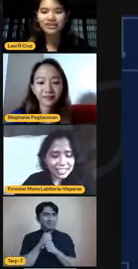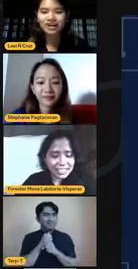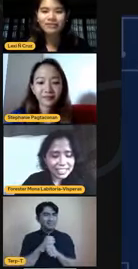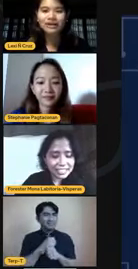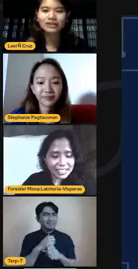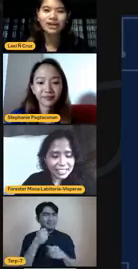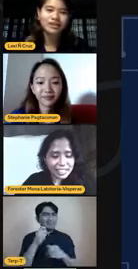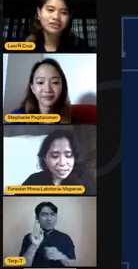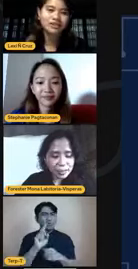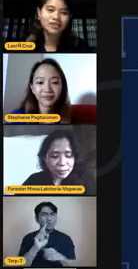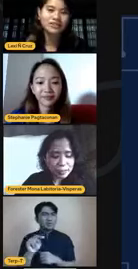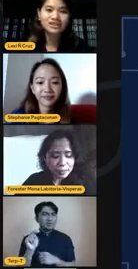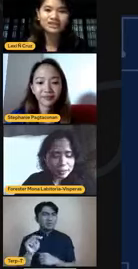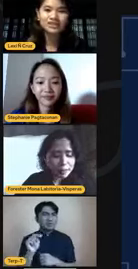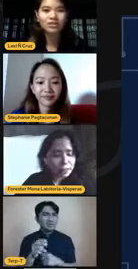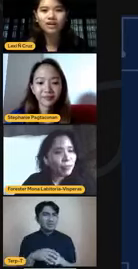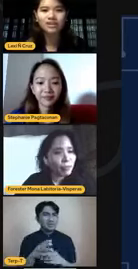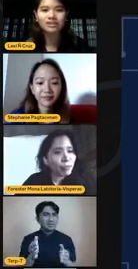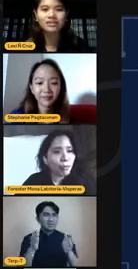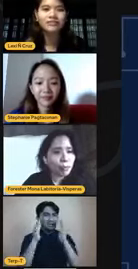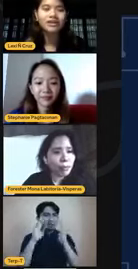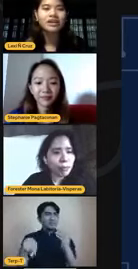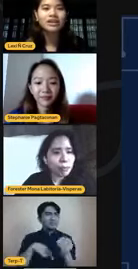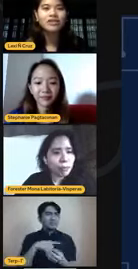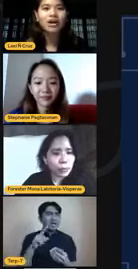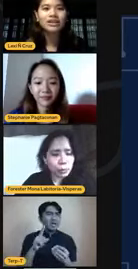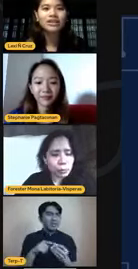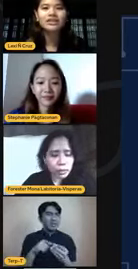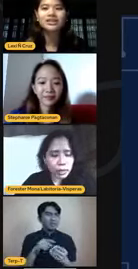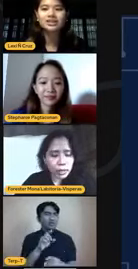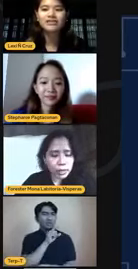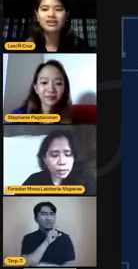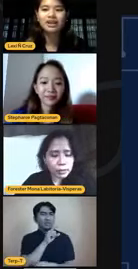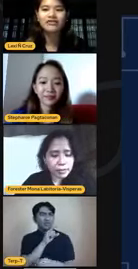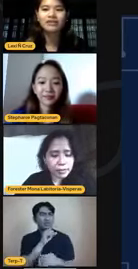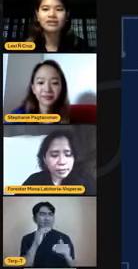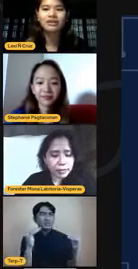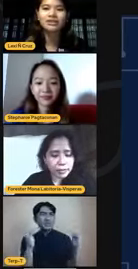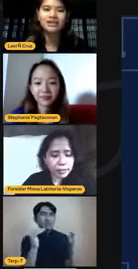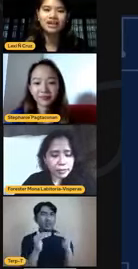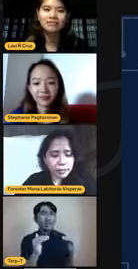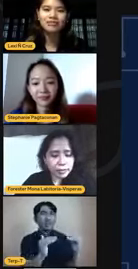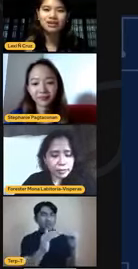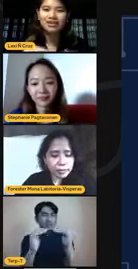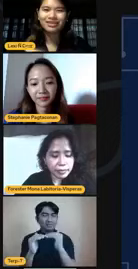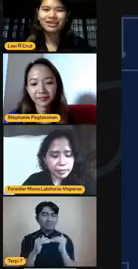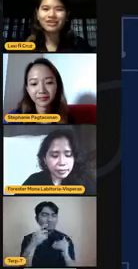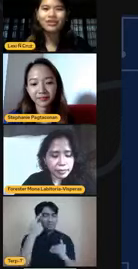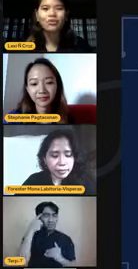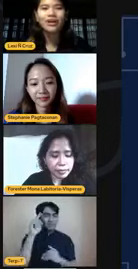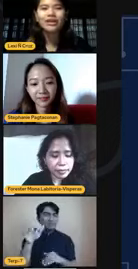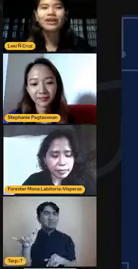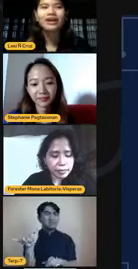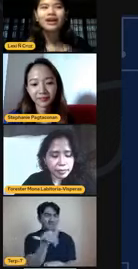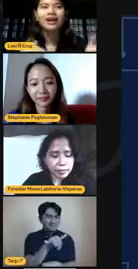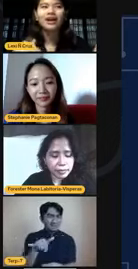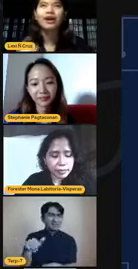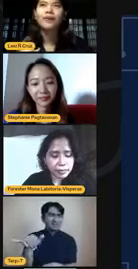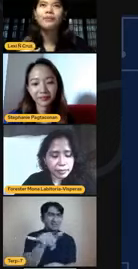I've heard about equity versus equality. Equality is giving everyone the same thing.